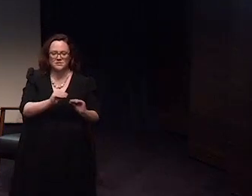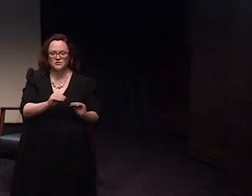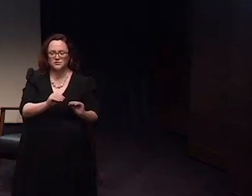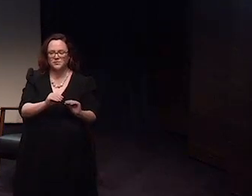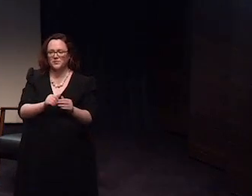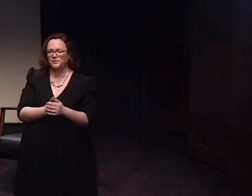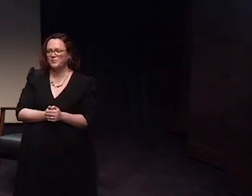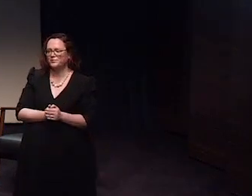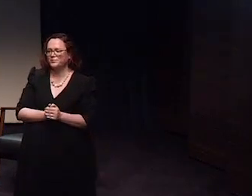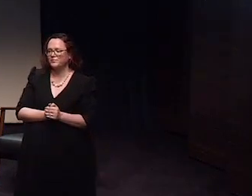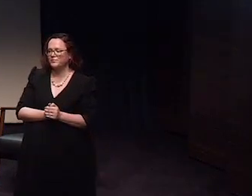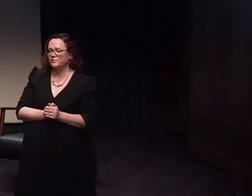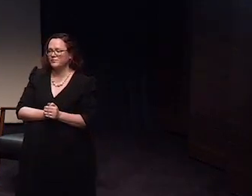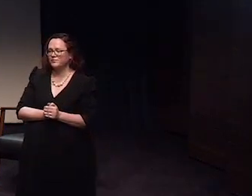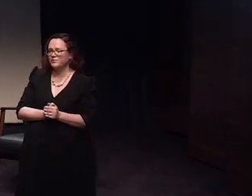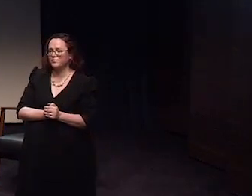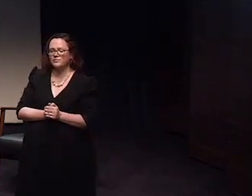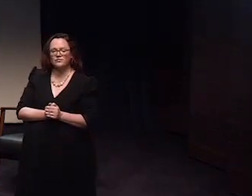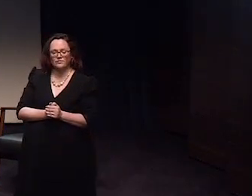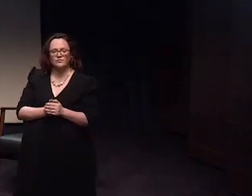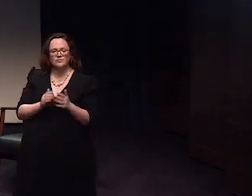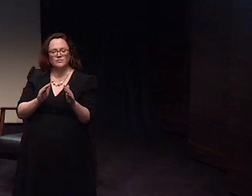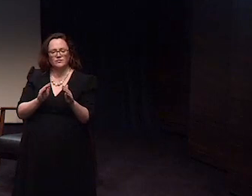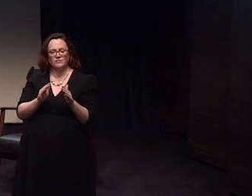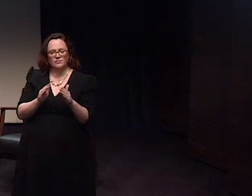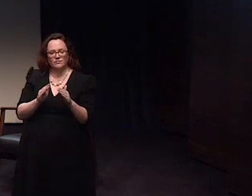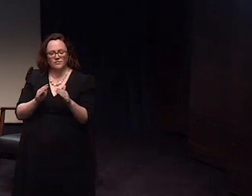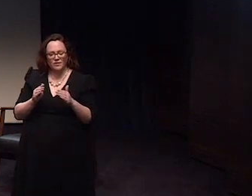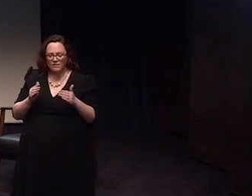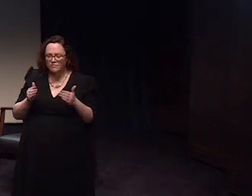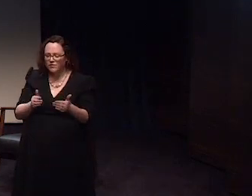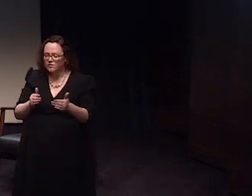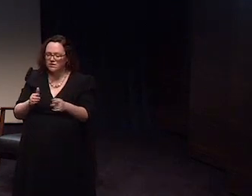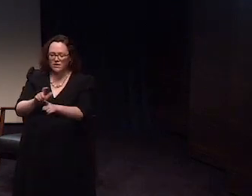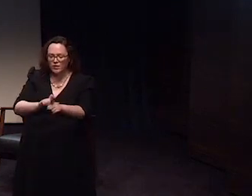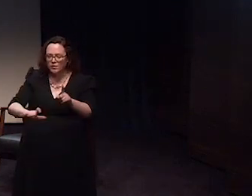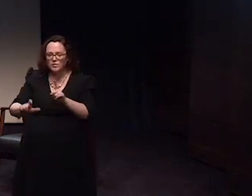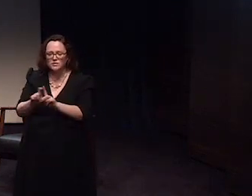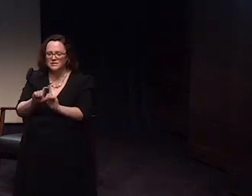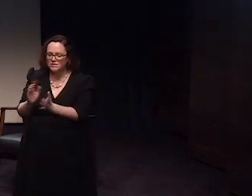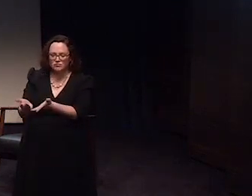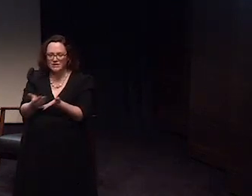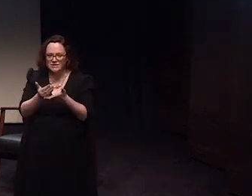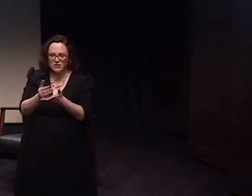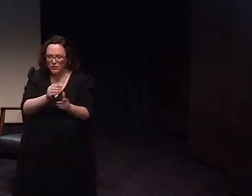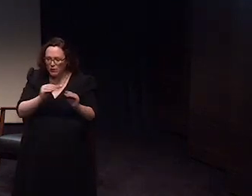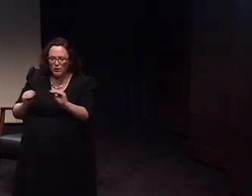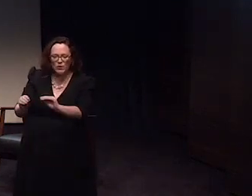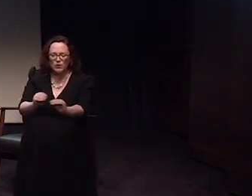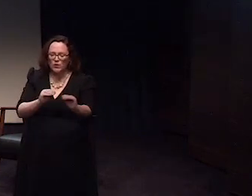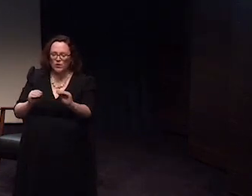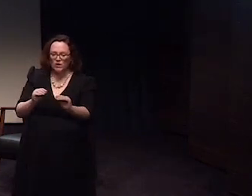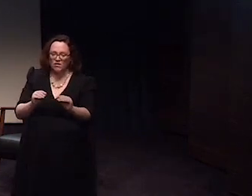maneuver. So we focus on developing a rescue community. For cardiac arrest is a chain